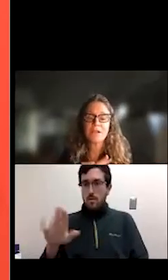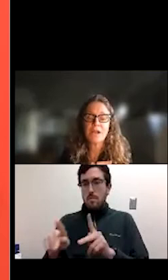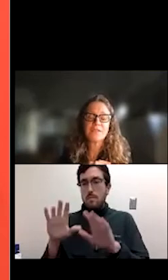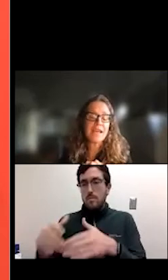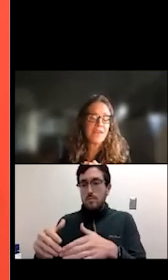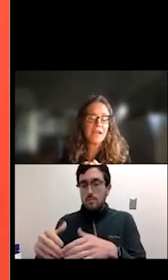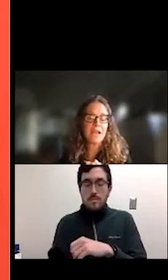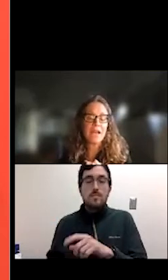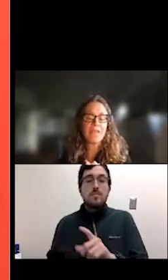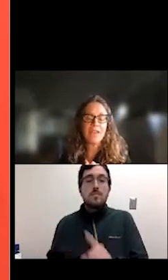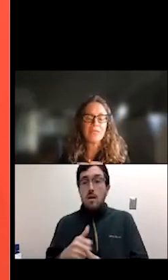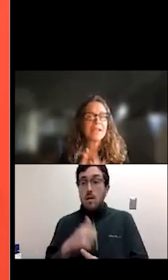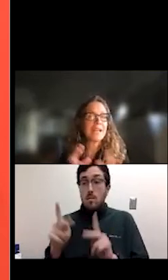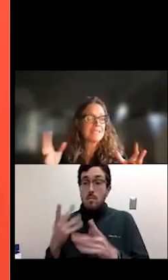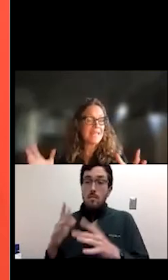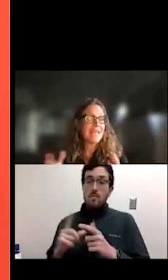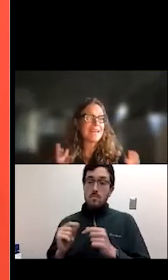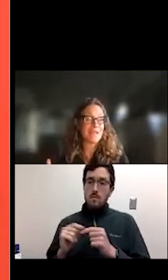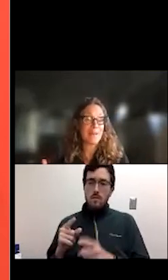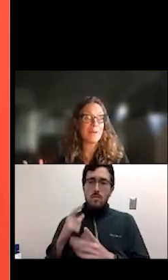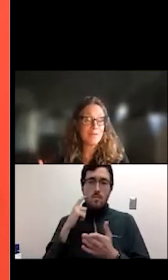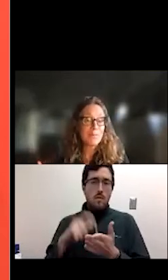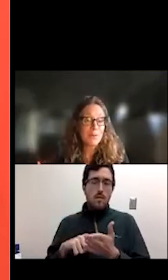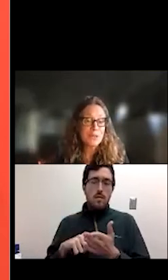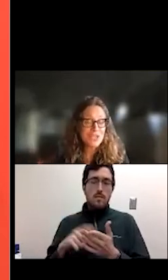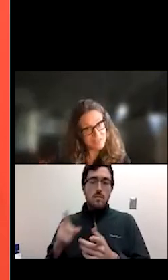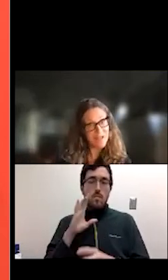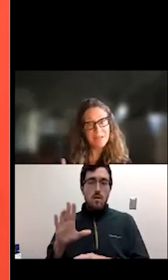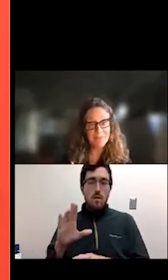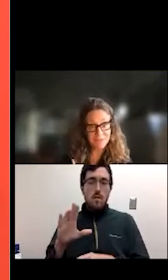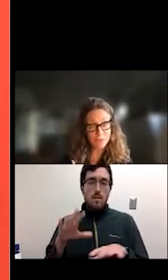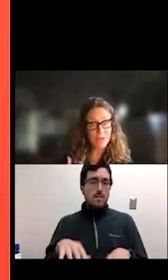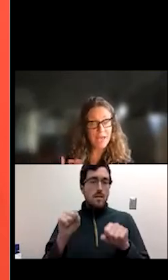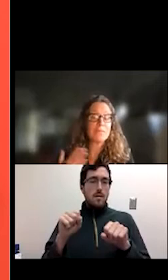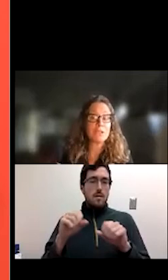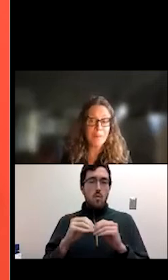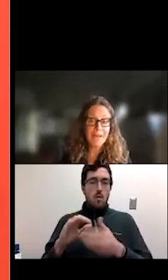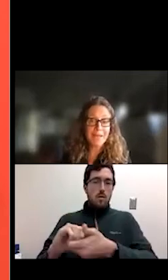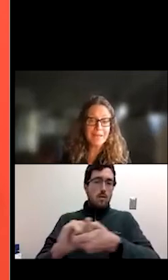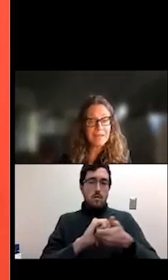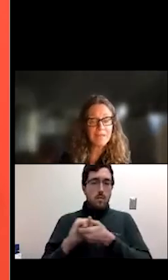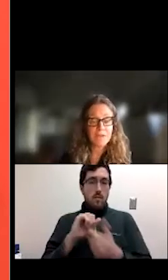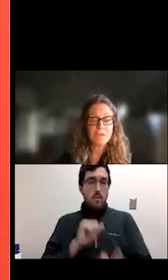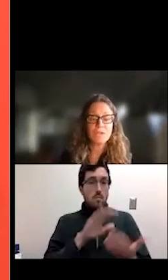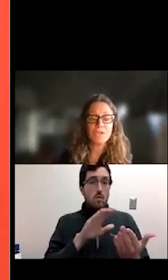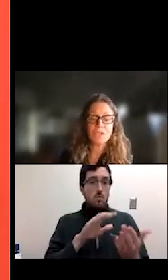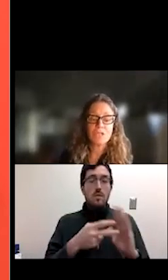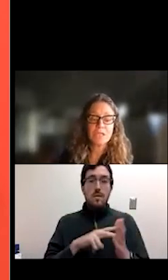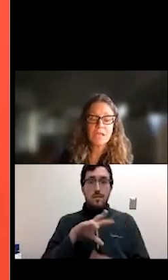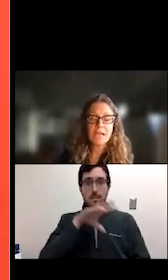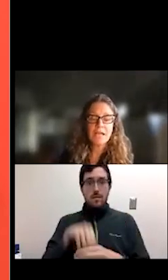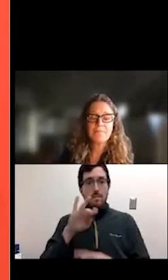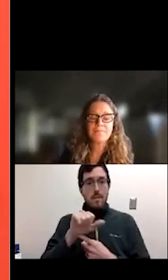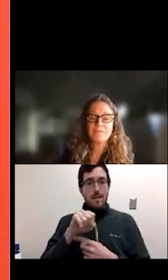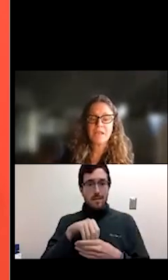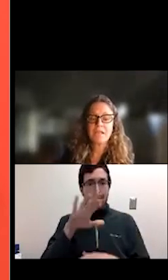people have said that they recognize that taking a collaborative approach to developing the tool actually builds buy-in in their